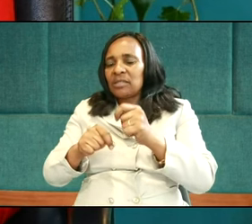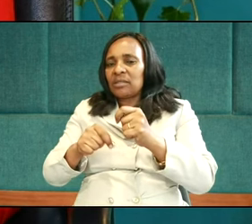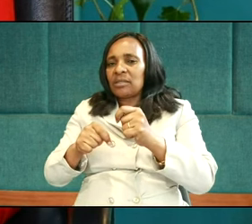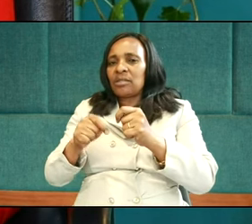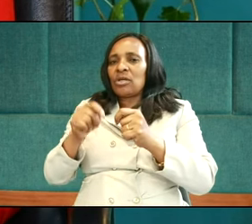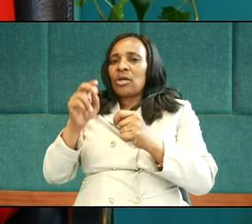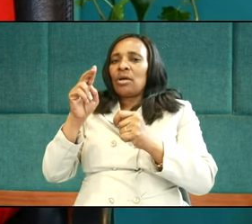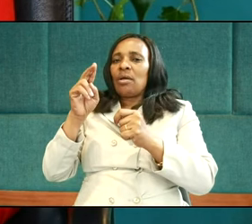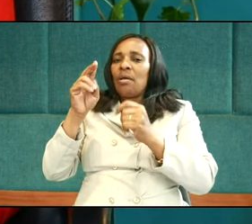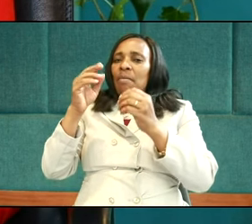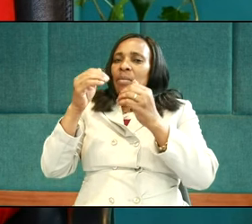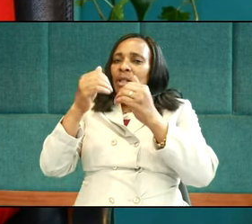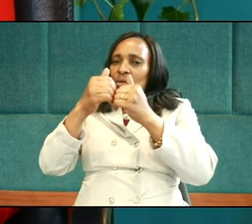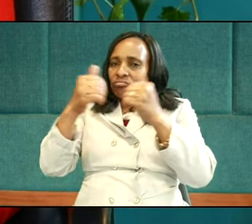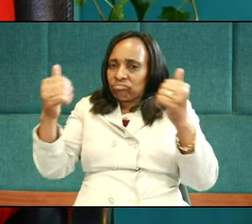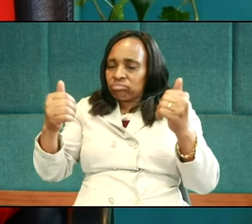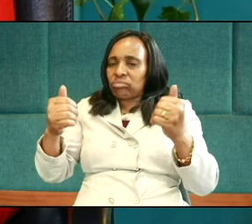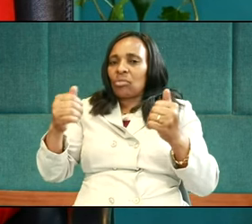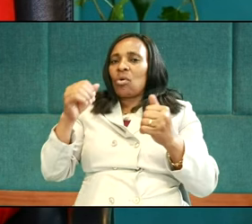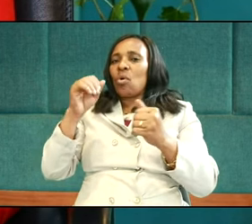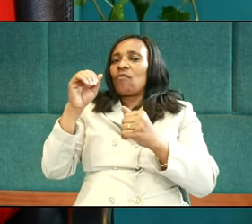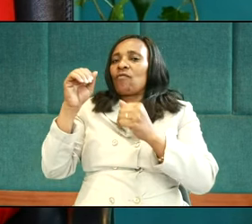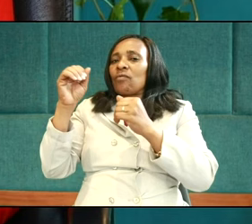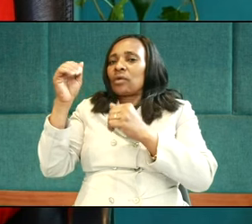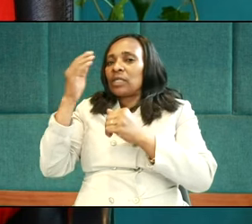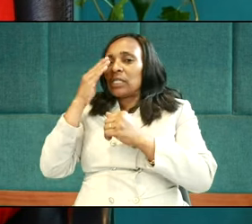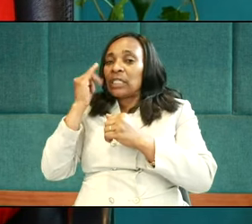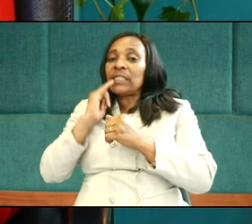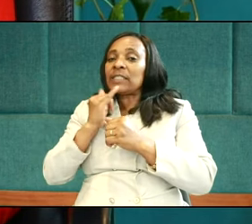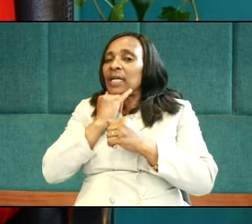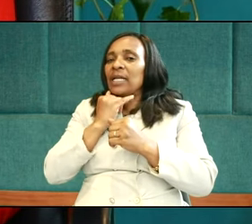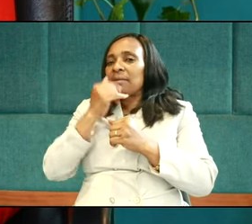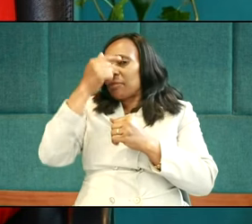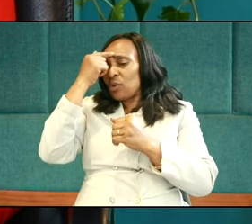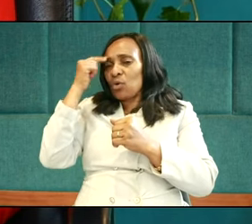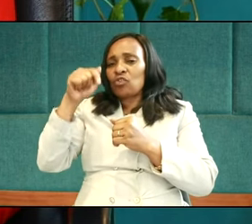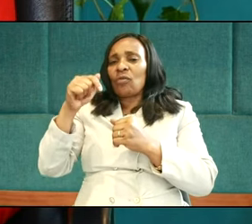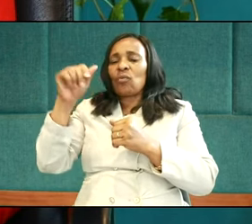Israel. And all this was contributed because of idolatry.